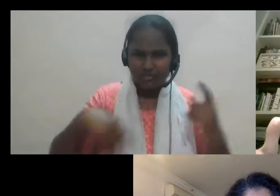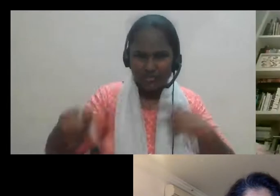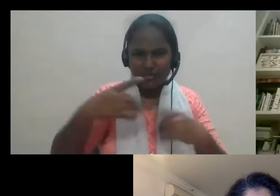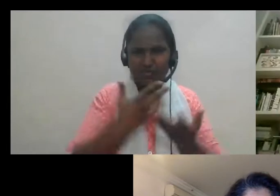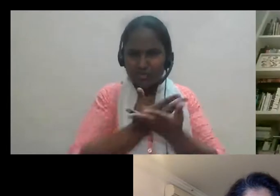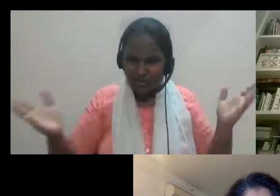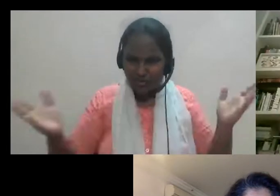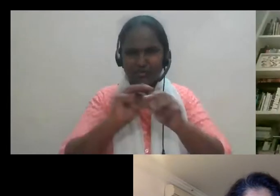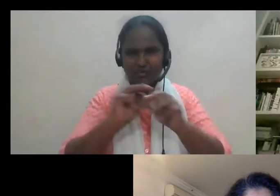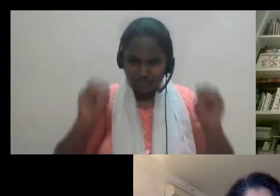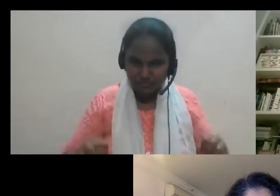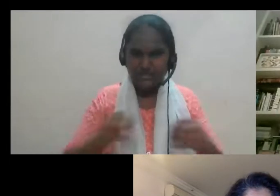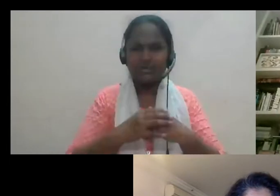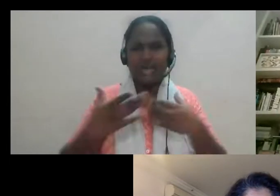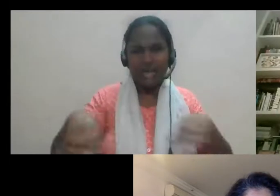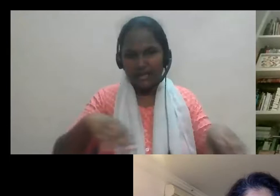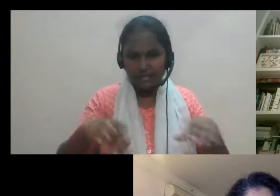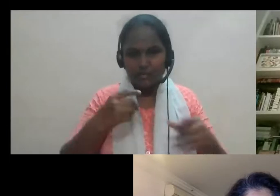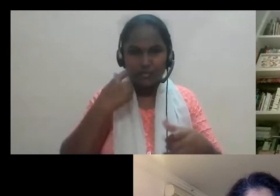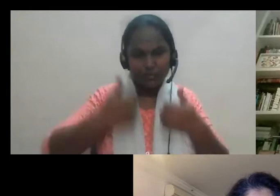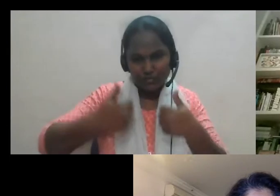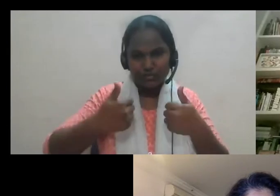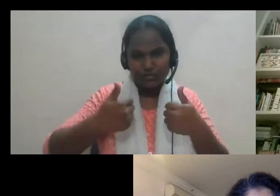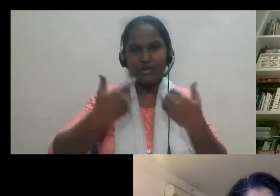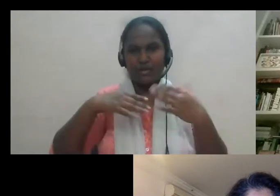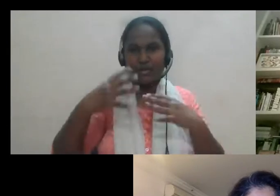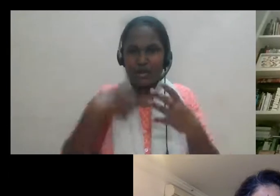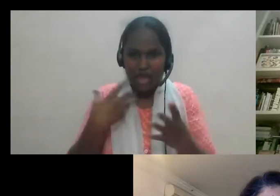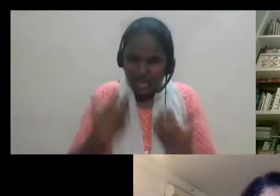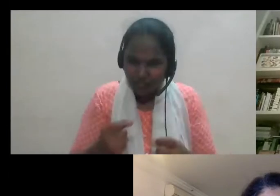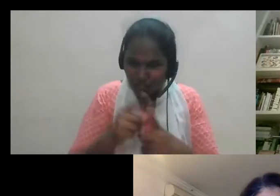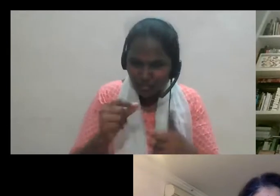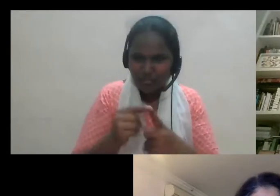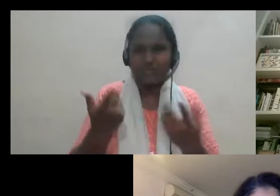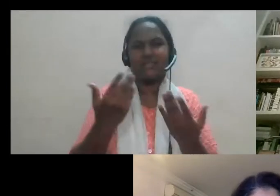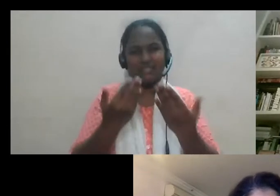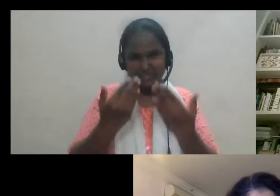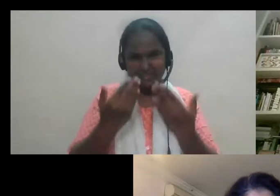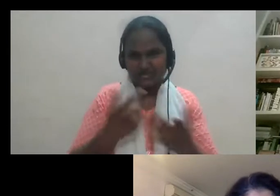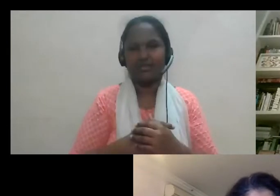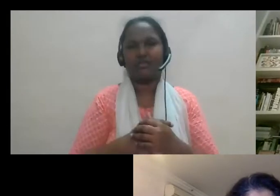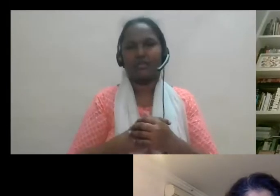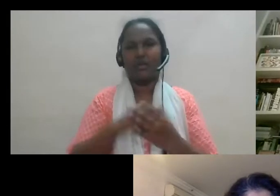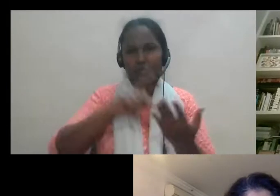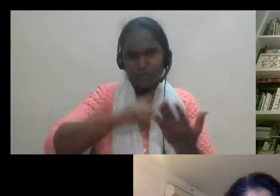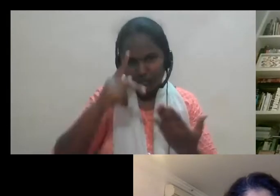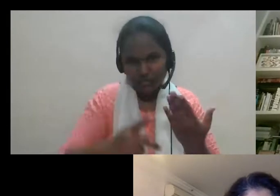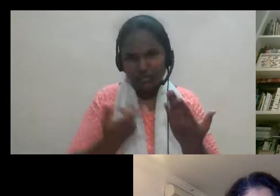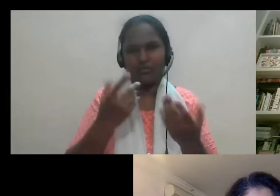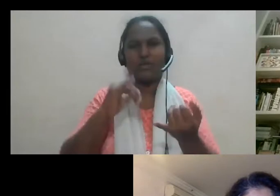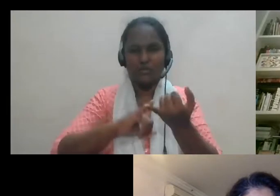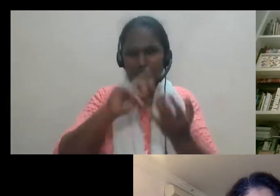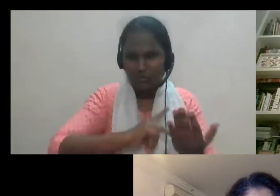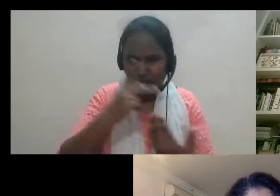our museum activities, which a lot have to do with the education programs and social